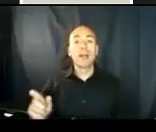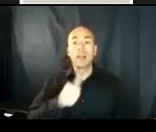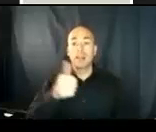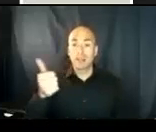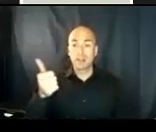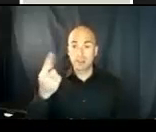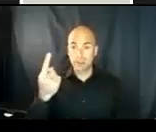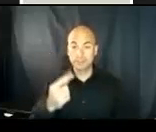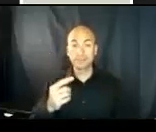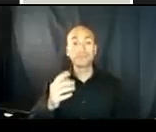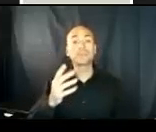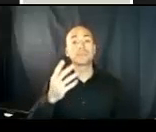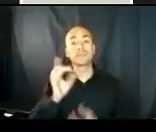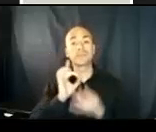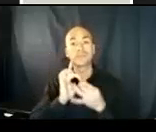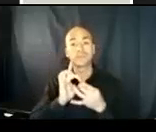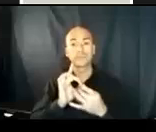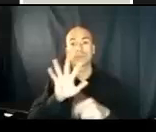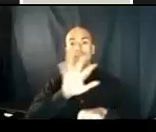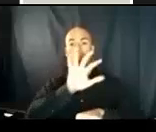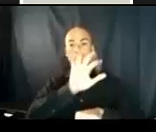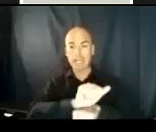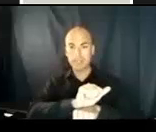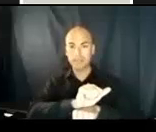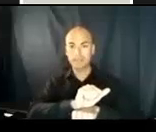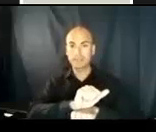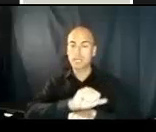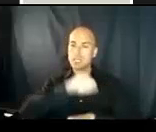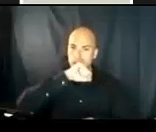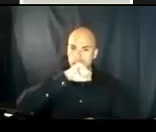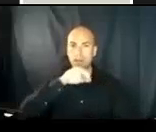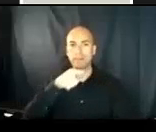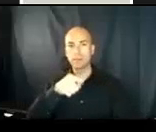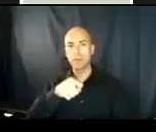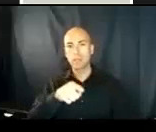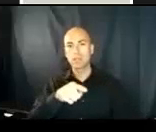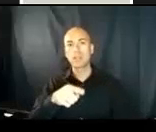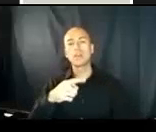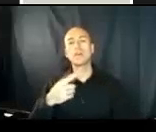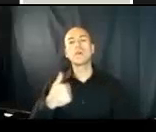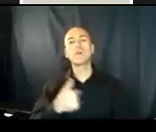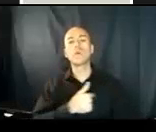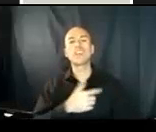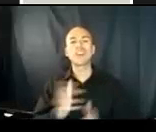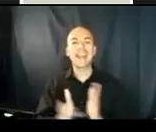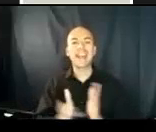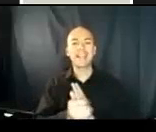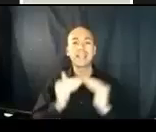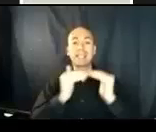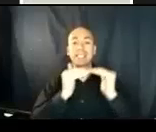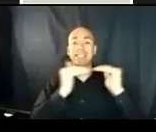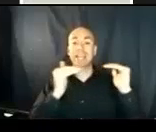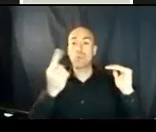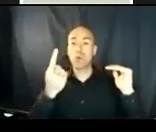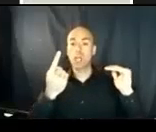an assignment. And so I love this one because we are adding steps. We're telling them